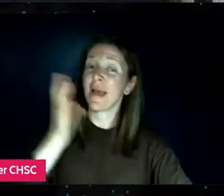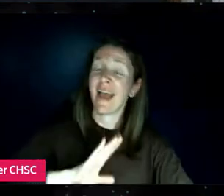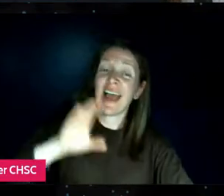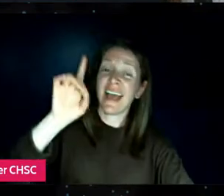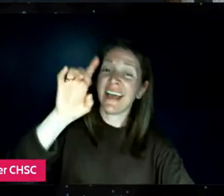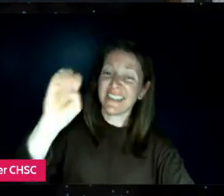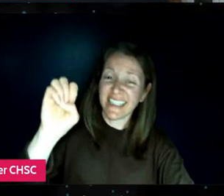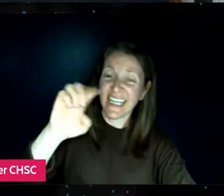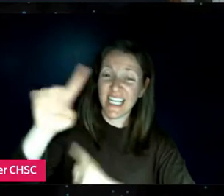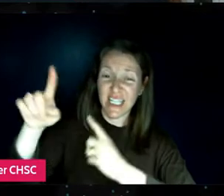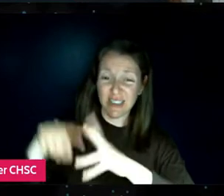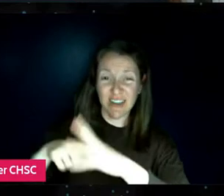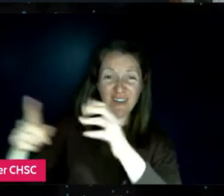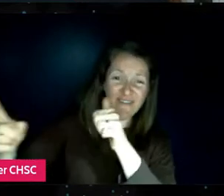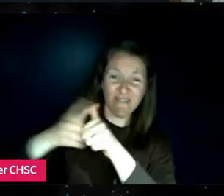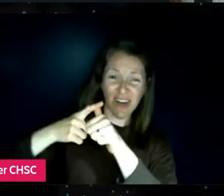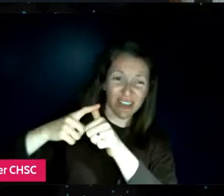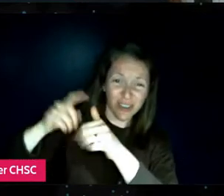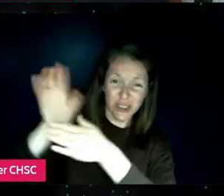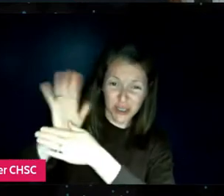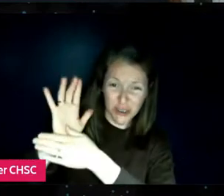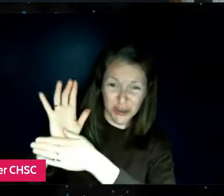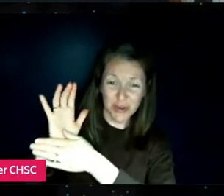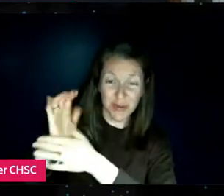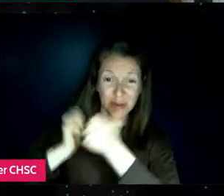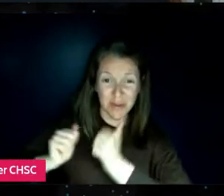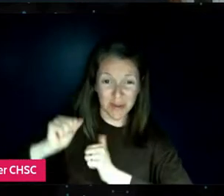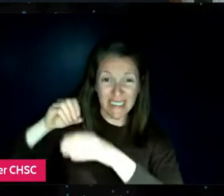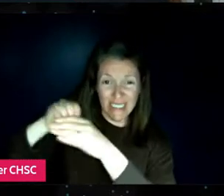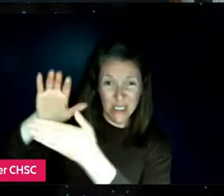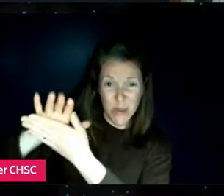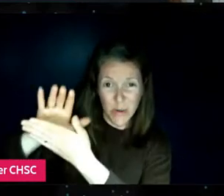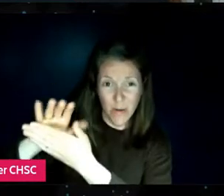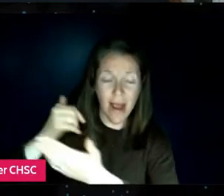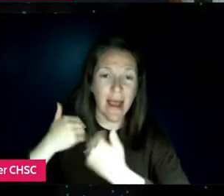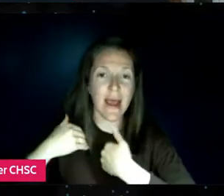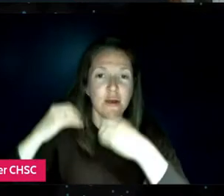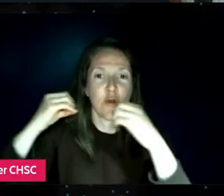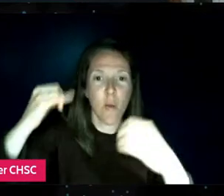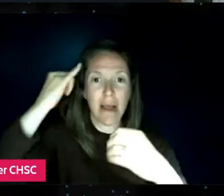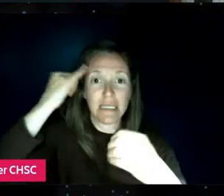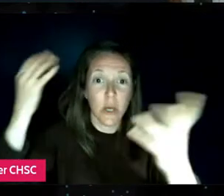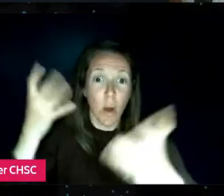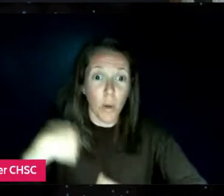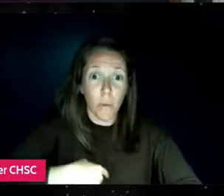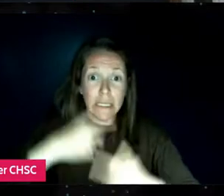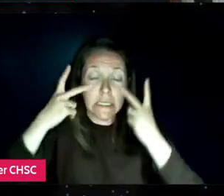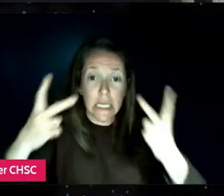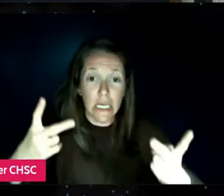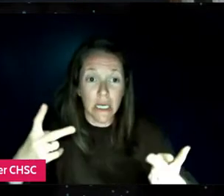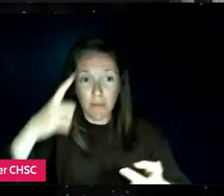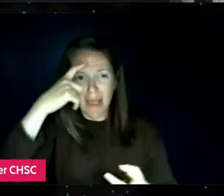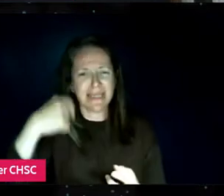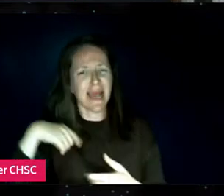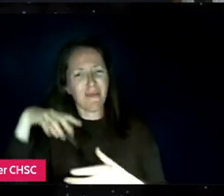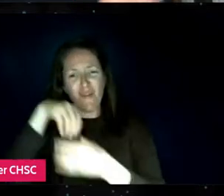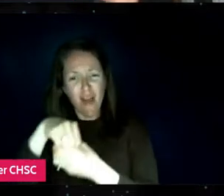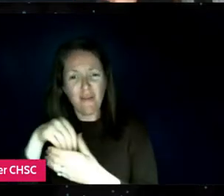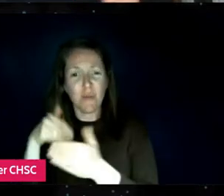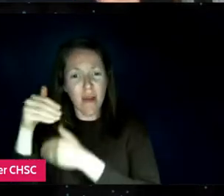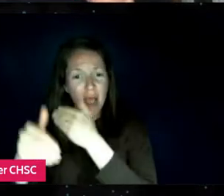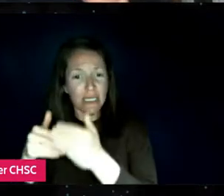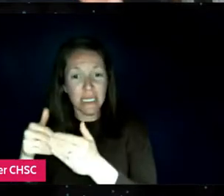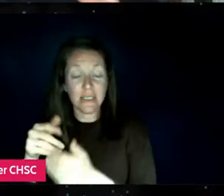had our premiere at school, I had no idea what we were gonna see. Cause I've been a part of this process